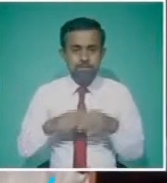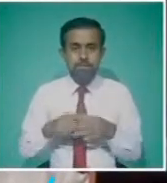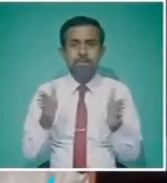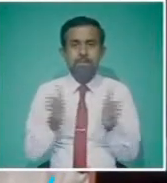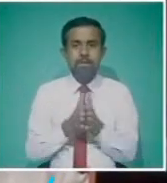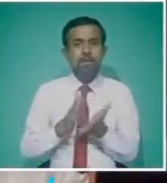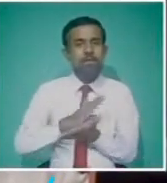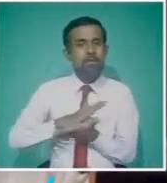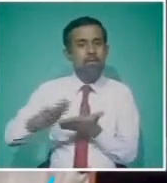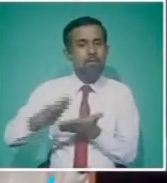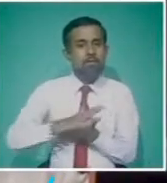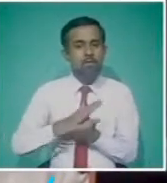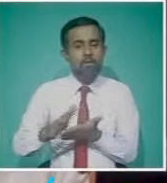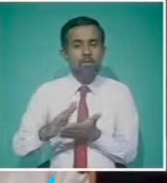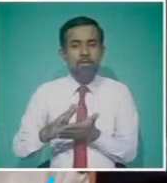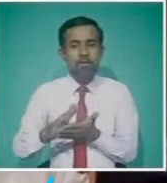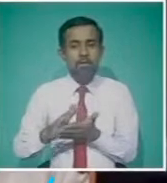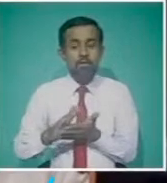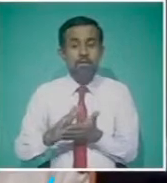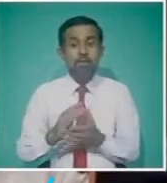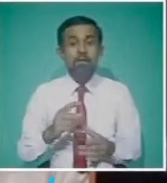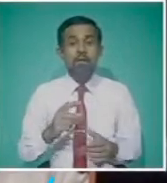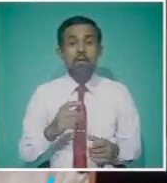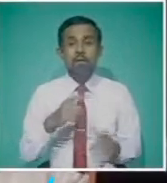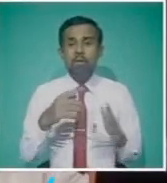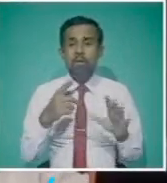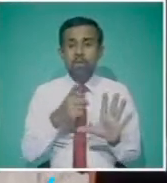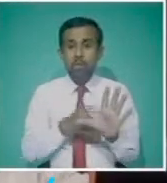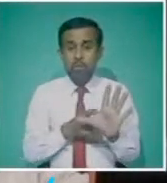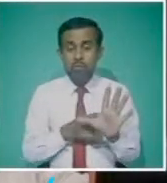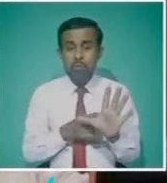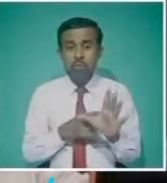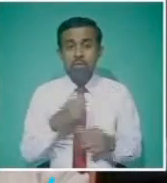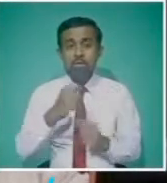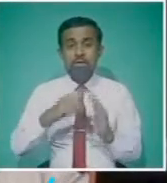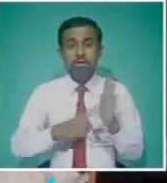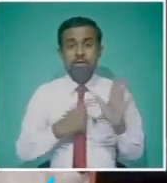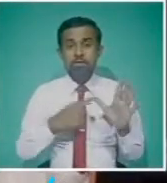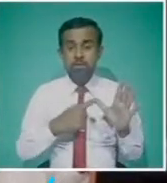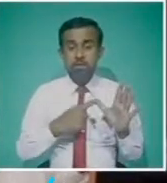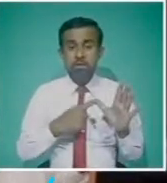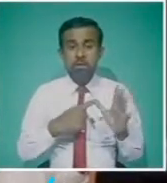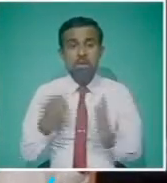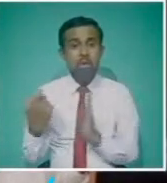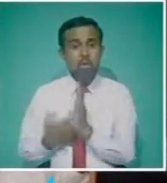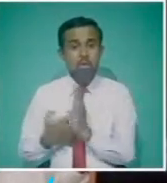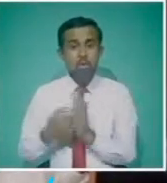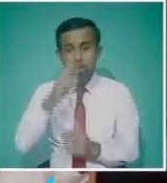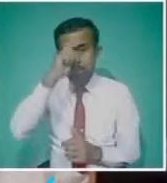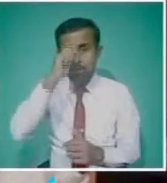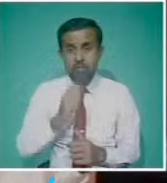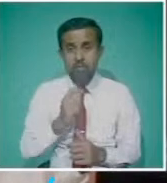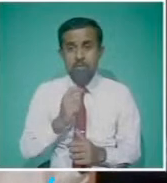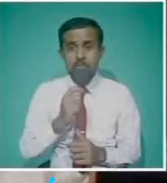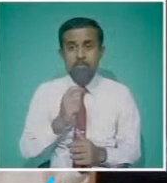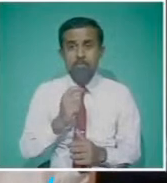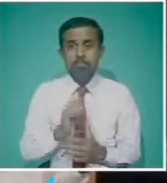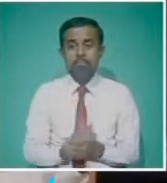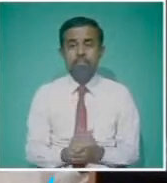Thatcher, Pandit Jawaharlal Nehru, Sir Robert Menzies, Pierre